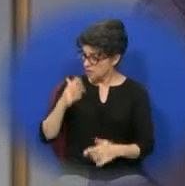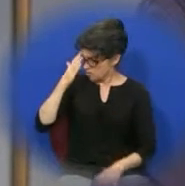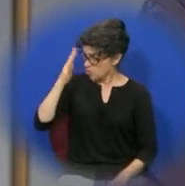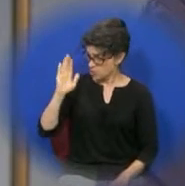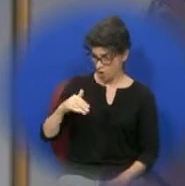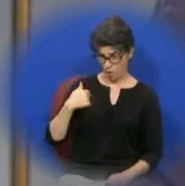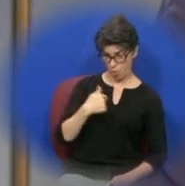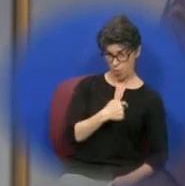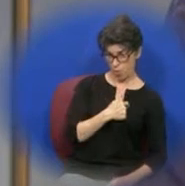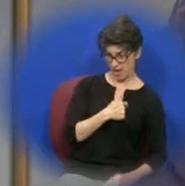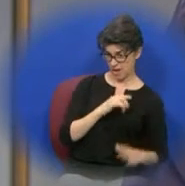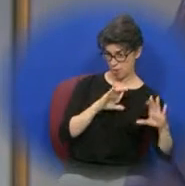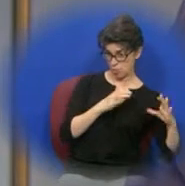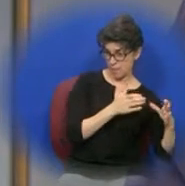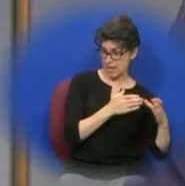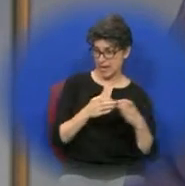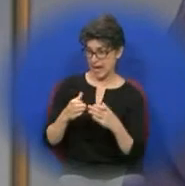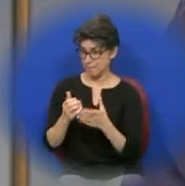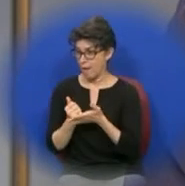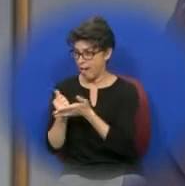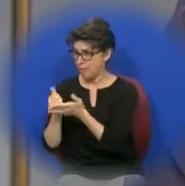were among you for your sake.